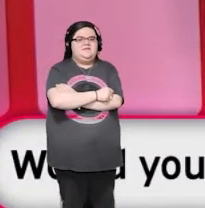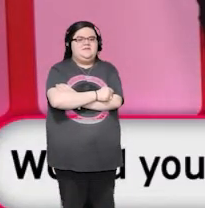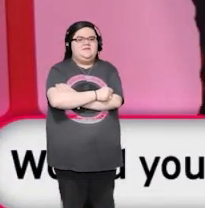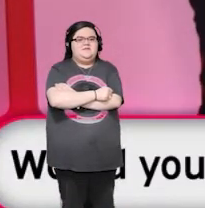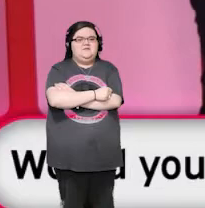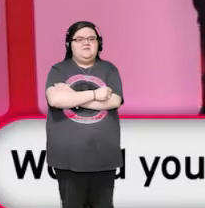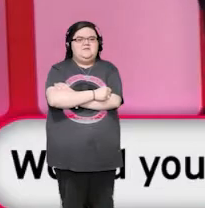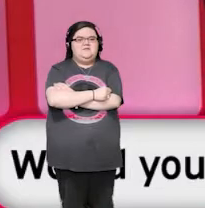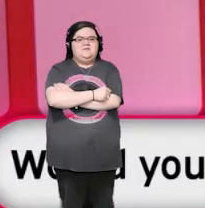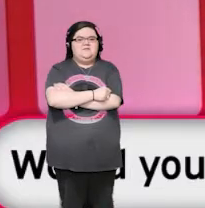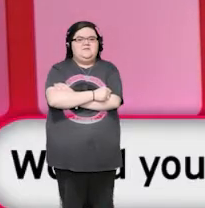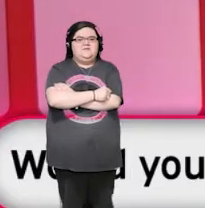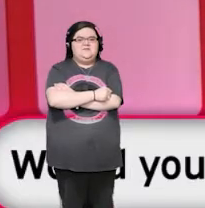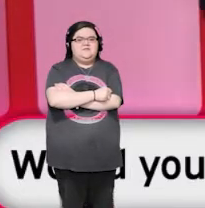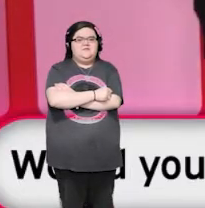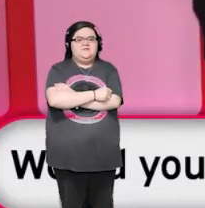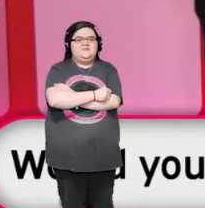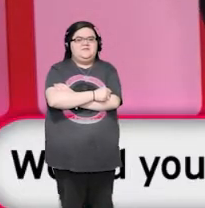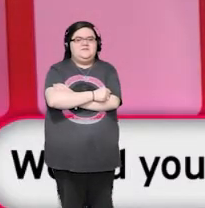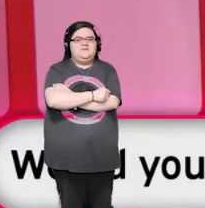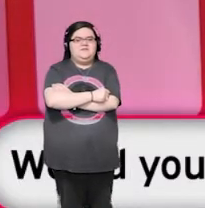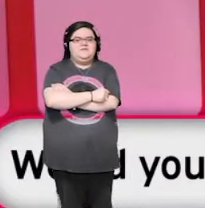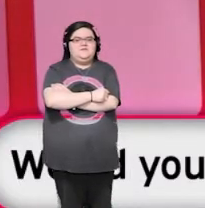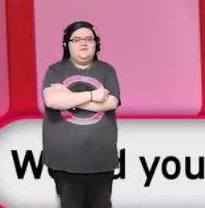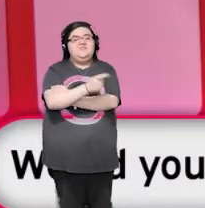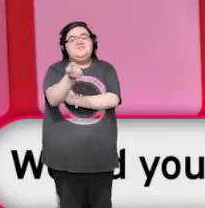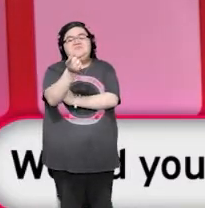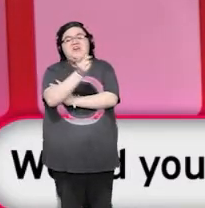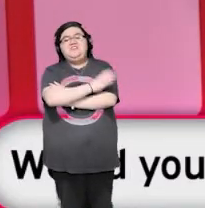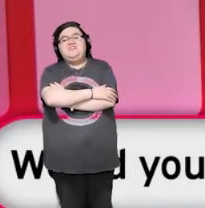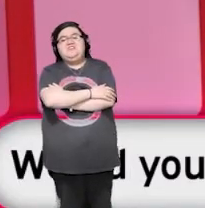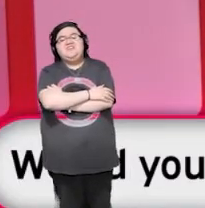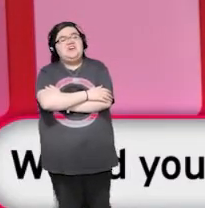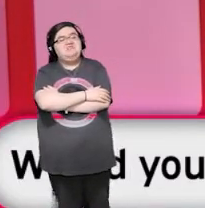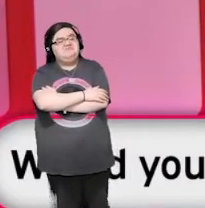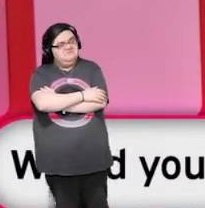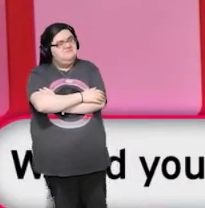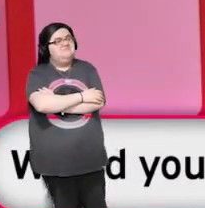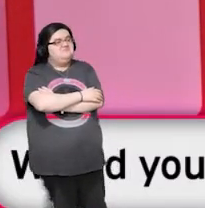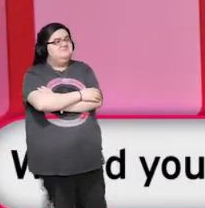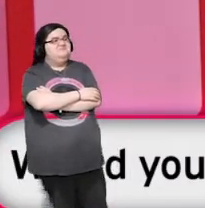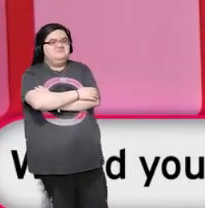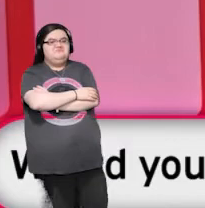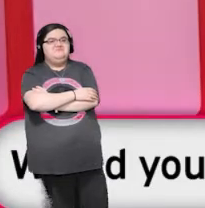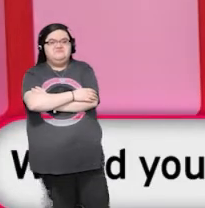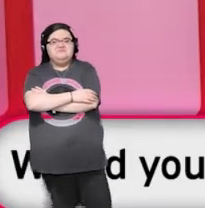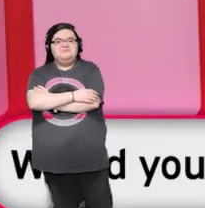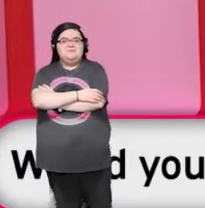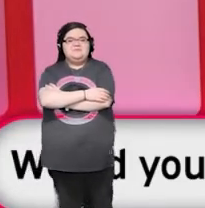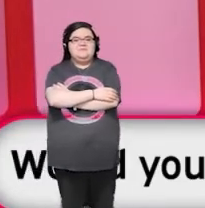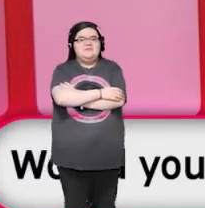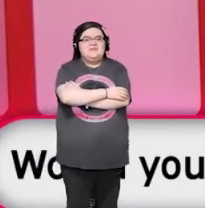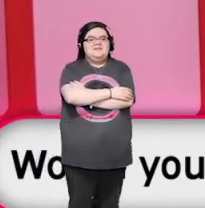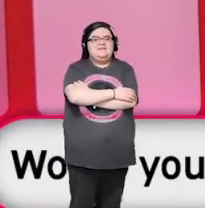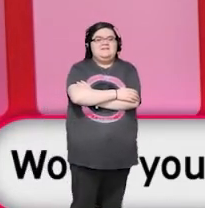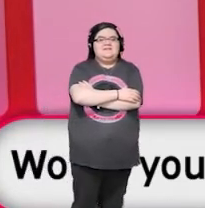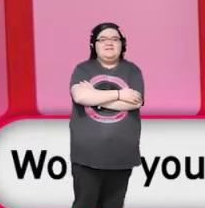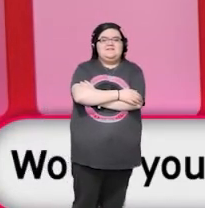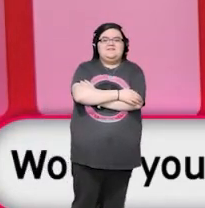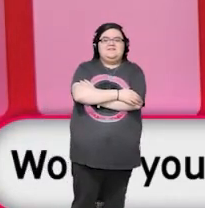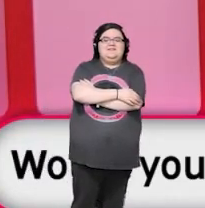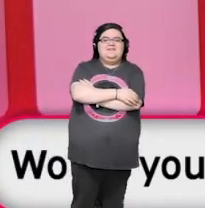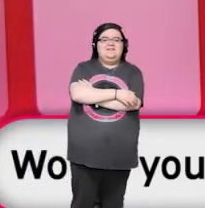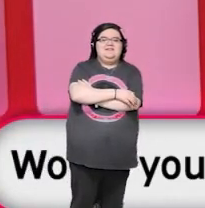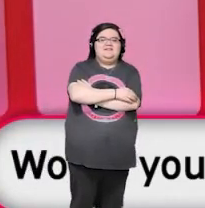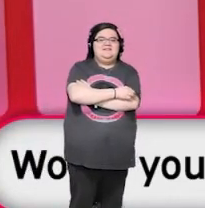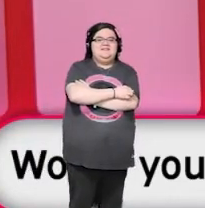yeah. Food's I think it'd actually be beneficial. That I can eat as healthy as I want. Yeah, you're not wrong, yeah. I lost ability to taste food. I love food. What